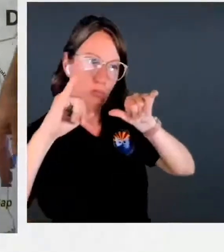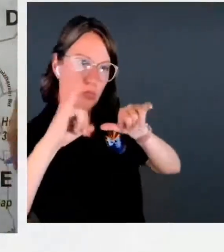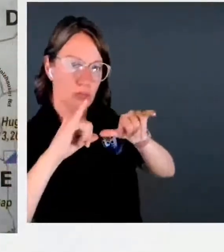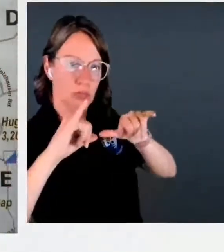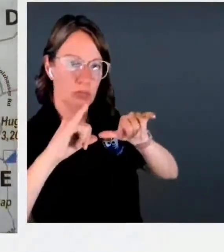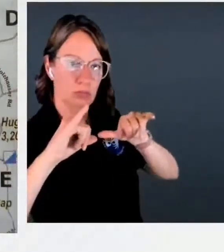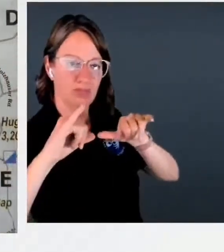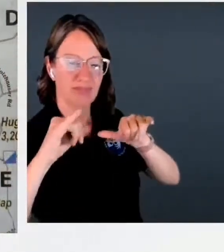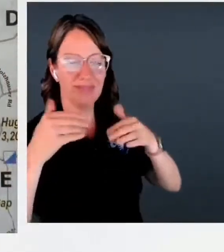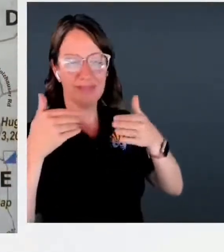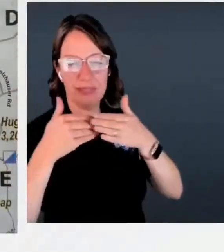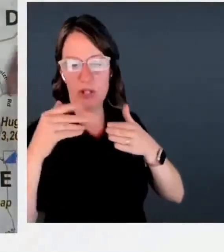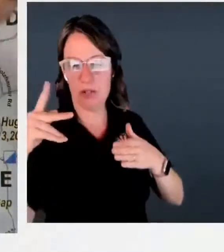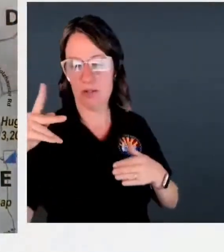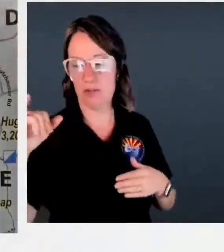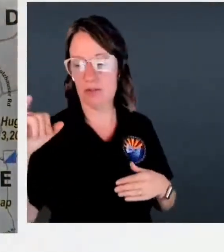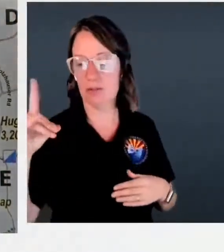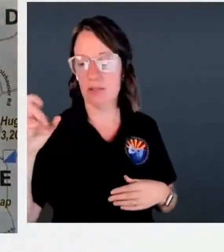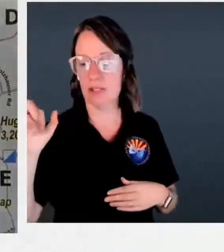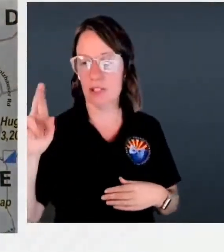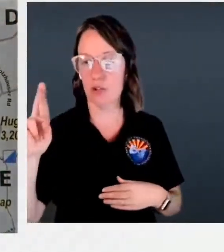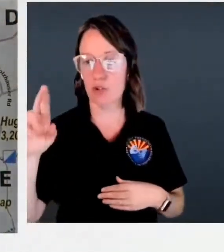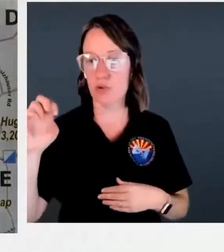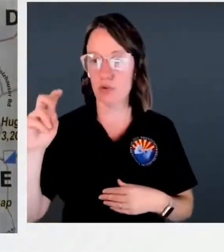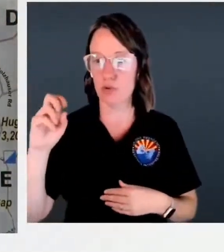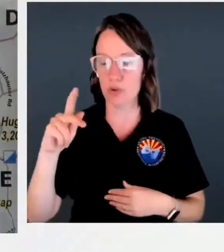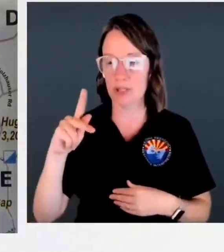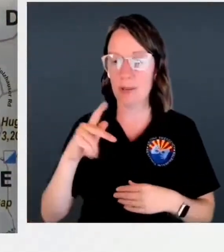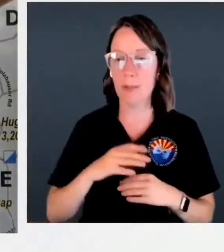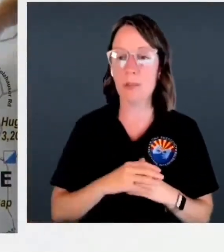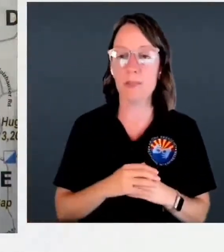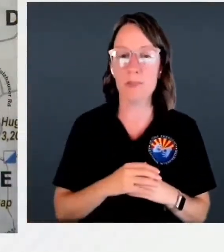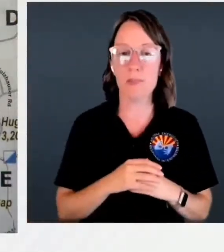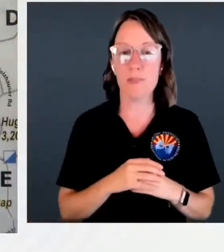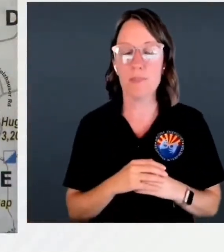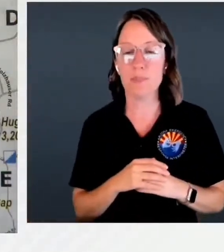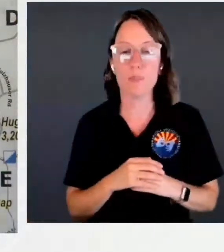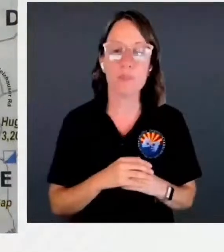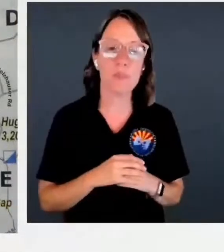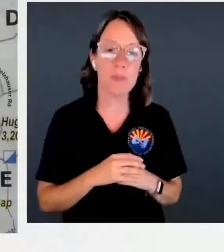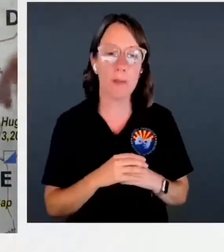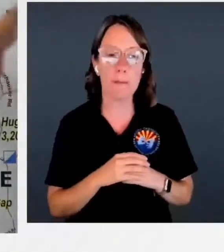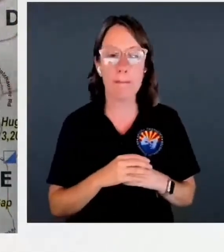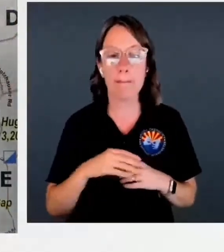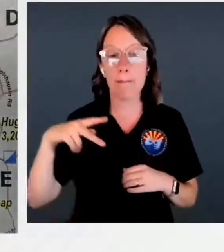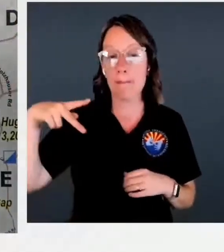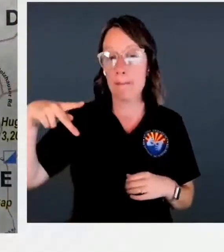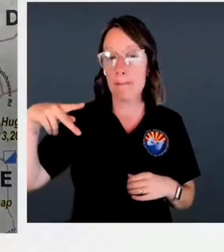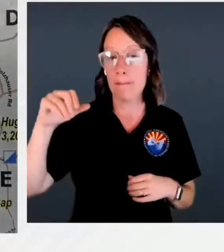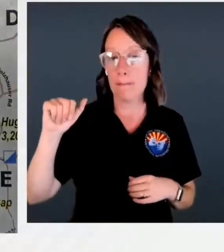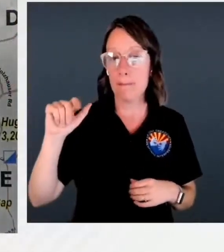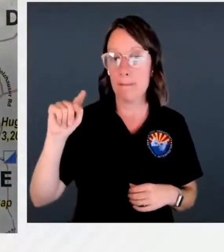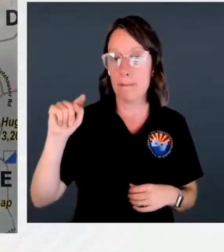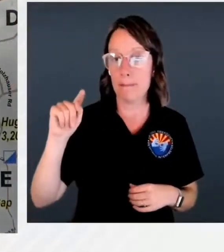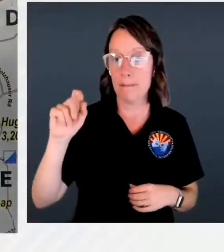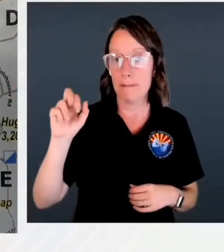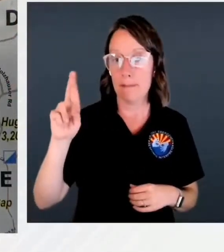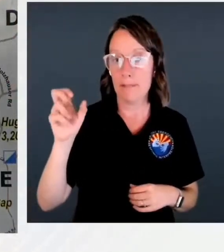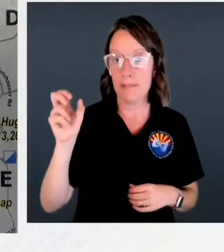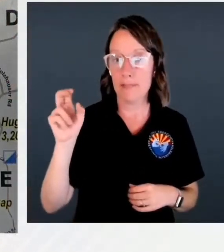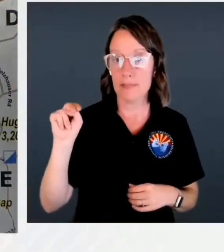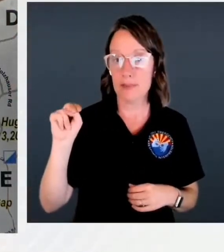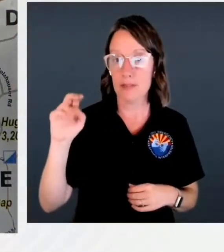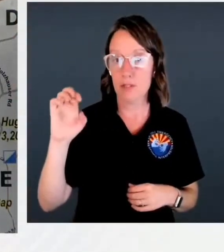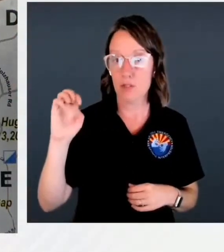of Kidder Creek there. As we go on the south side of that ridge back toward Patterson Creek, we have mainly direct line